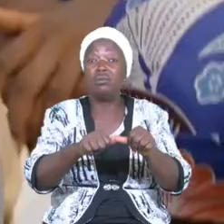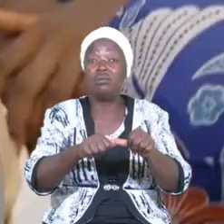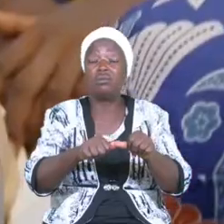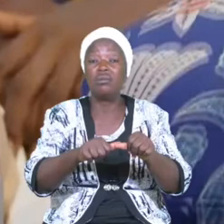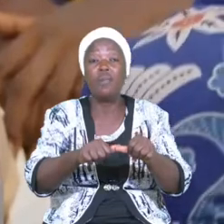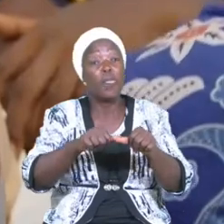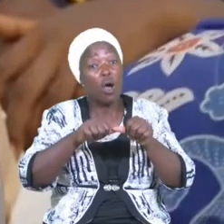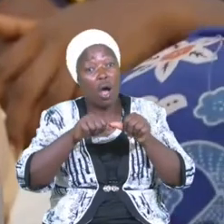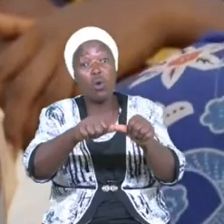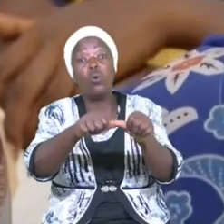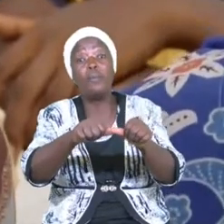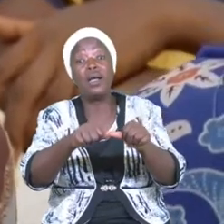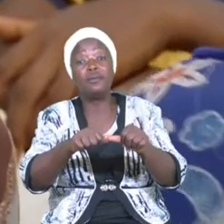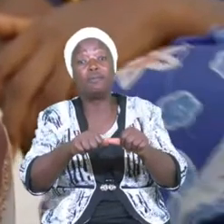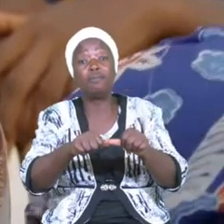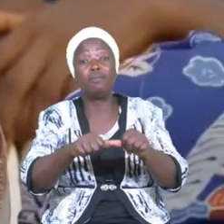occupy,